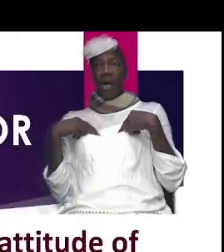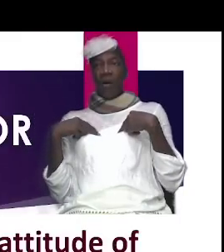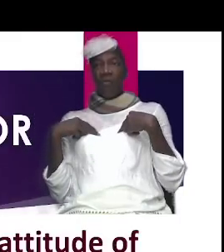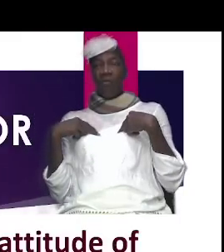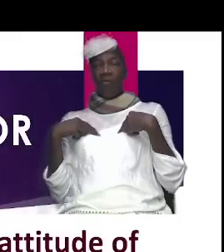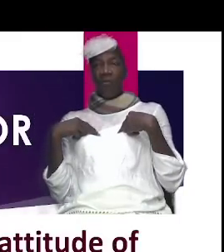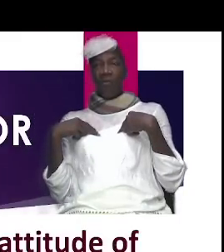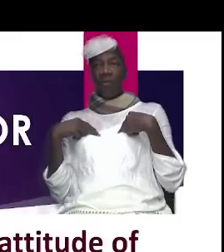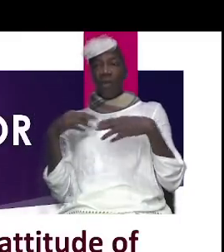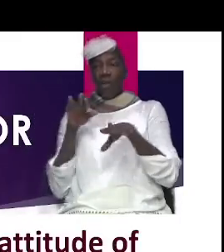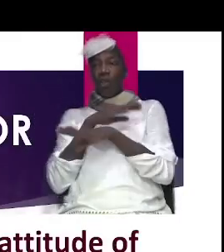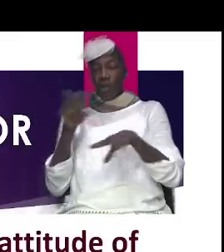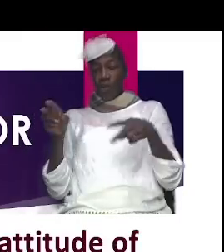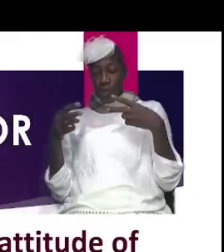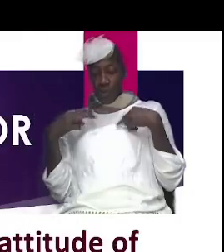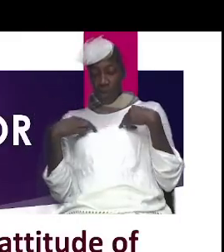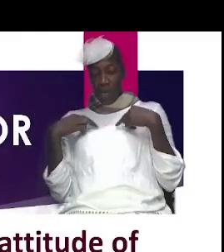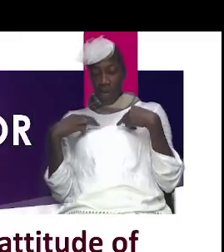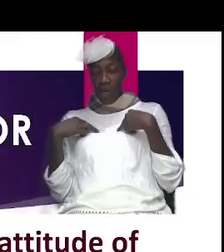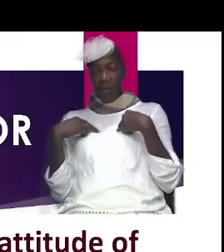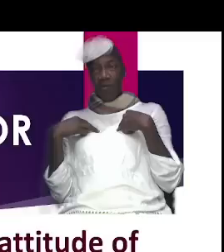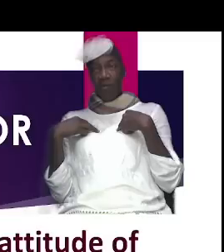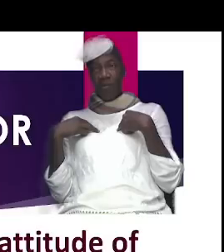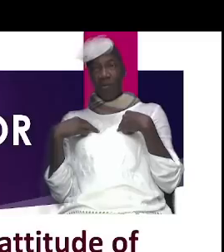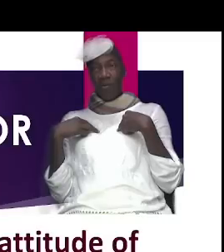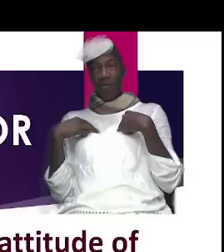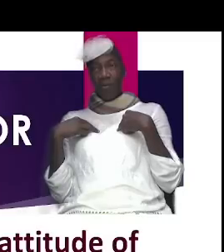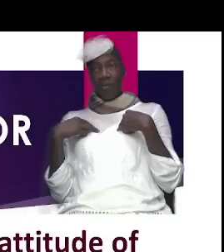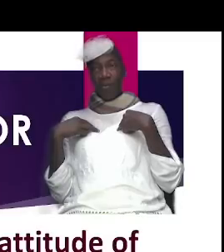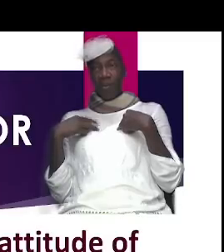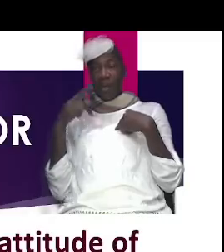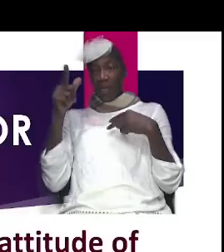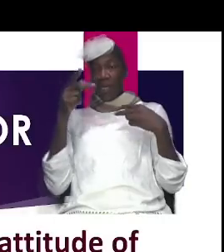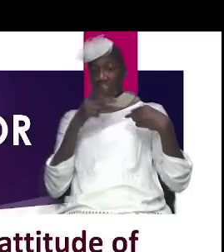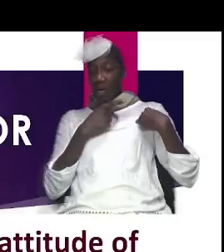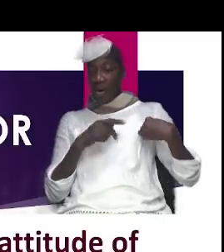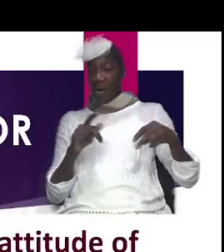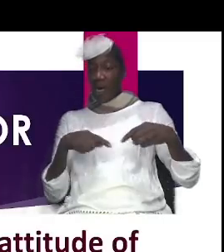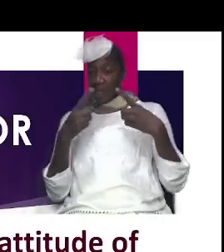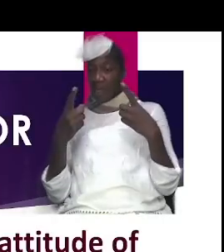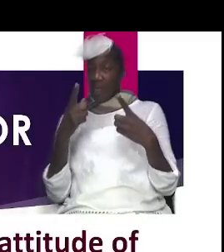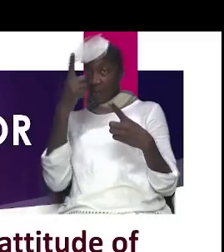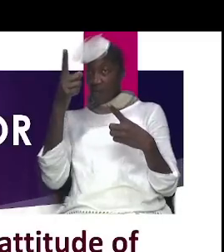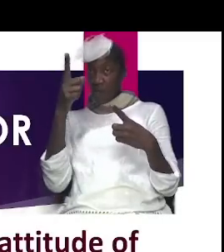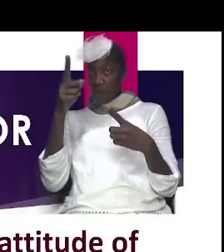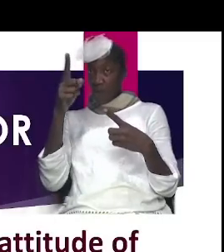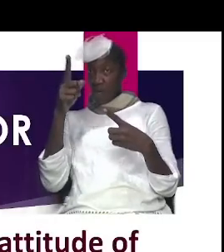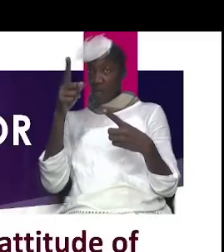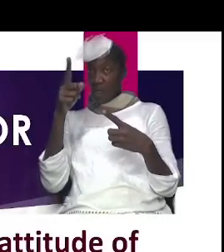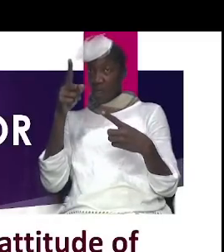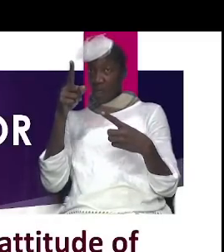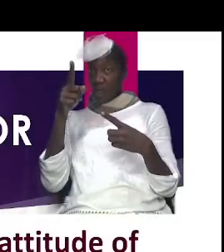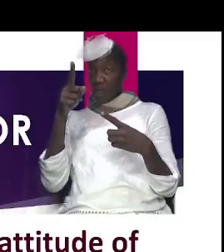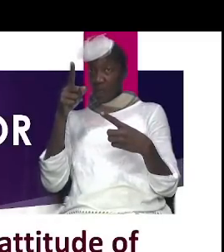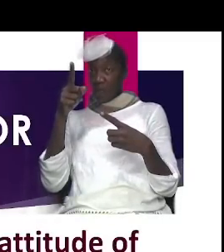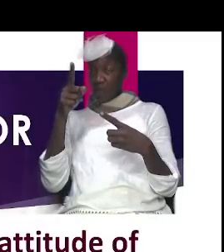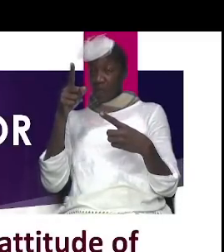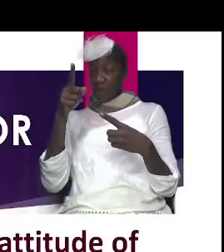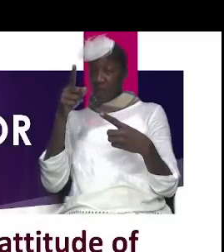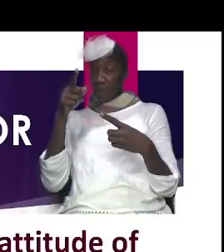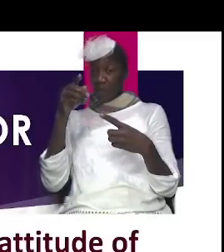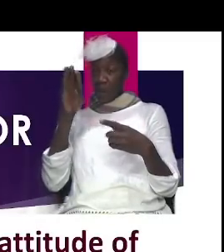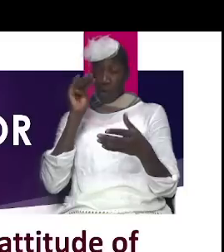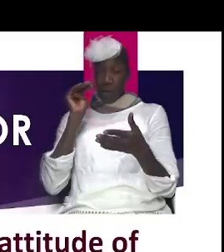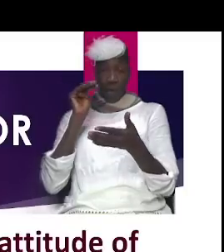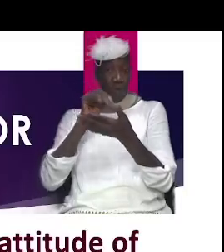to that you don't have. No, if you, it is in your heart to give $1,000, God is going to look at that heart and God is going to know who you